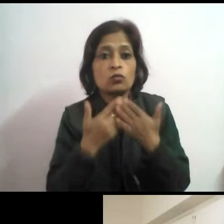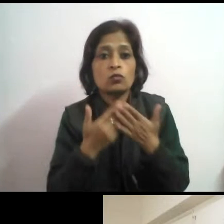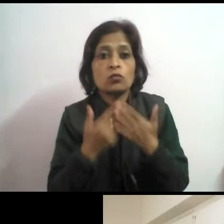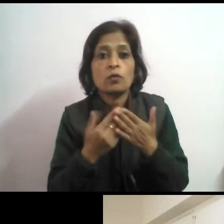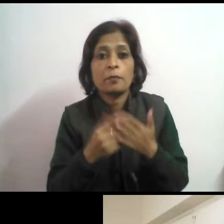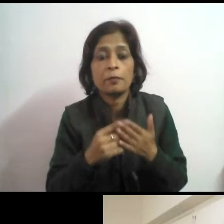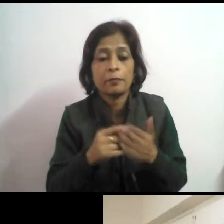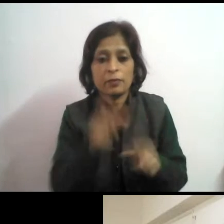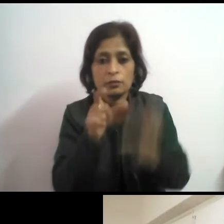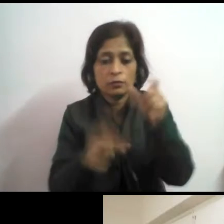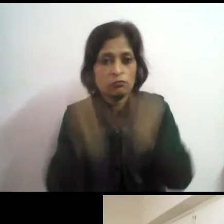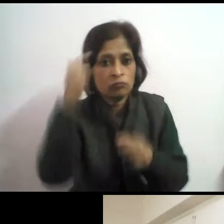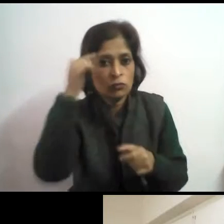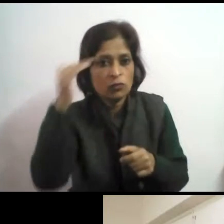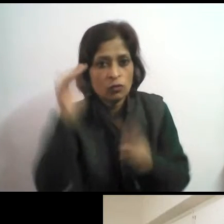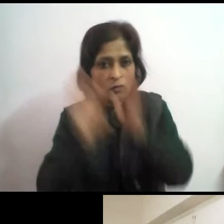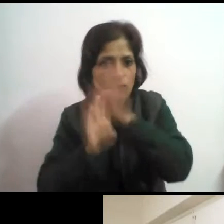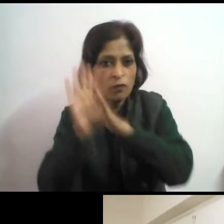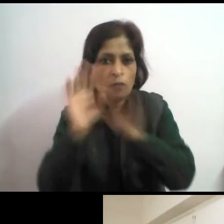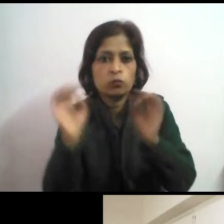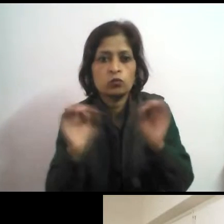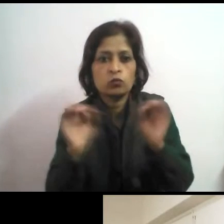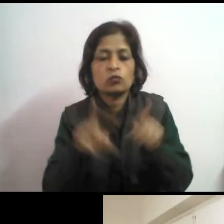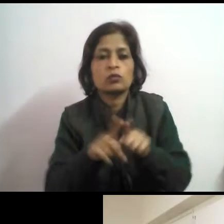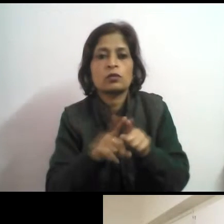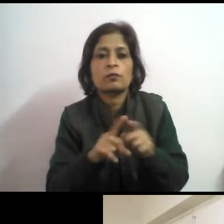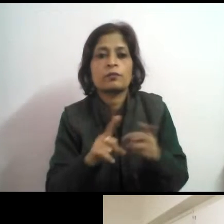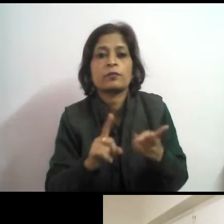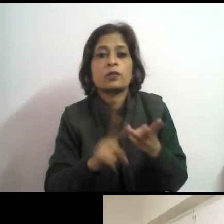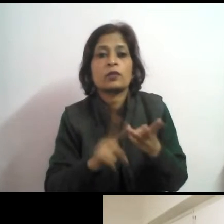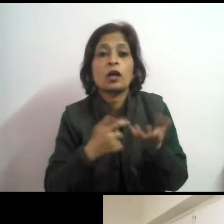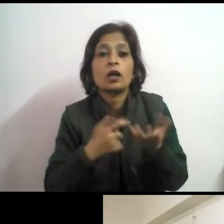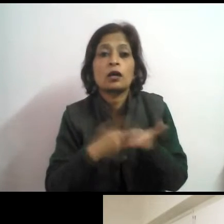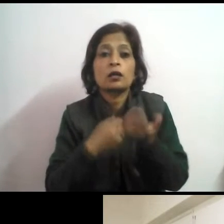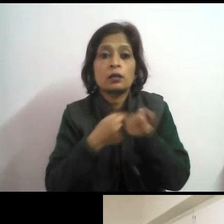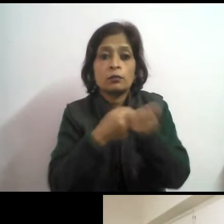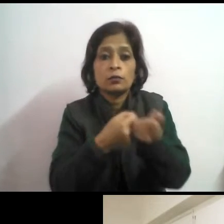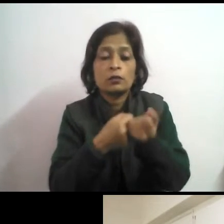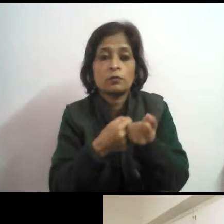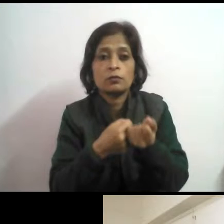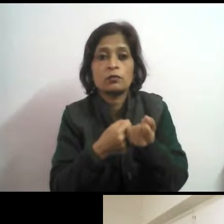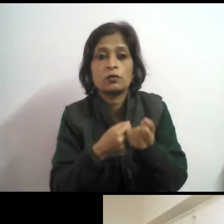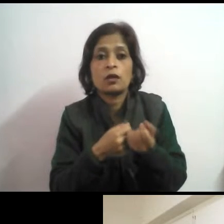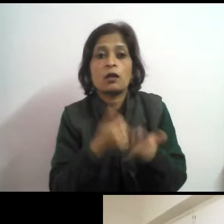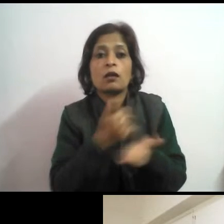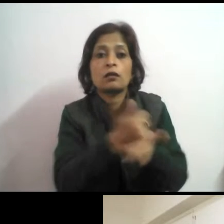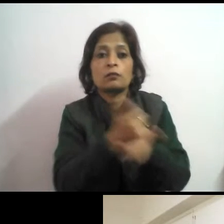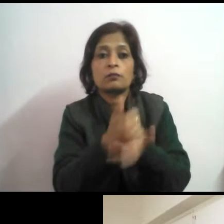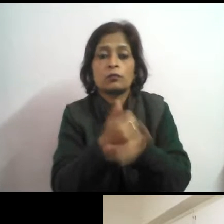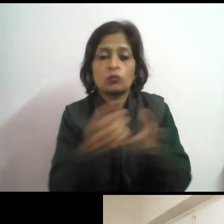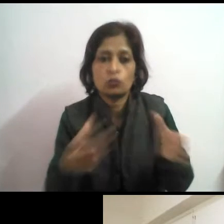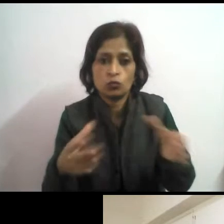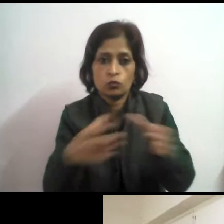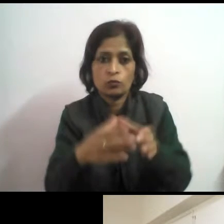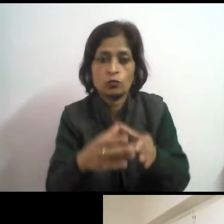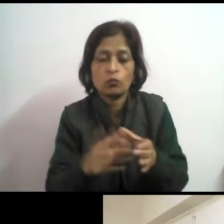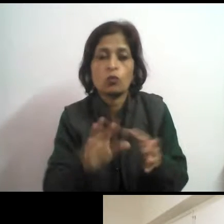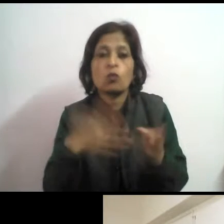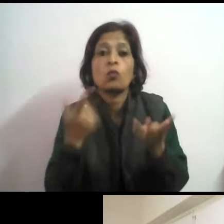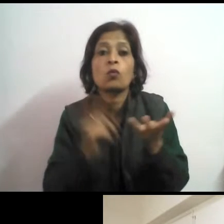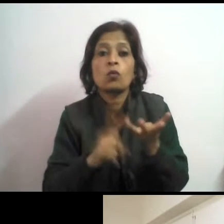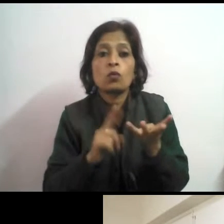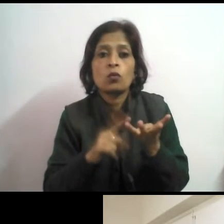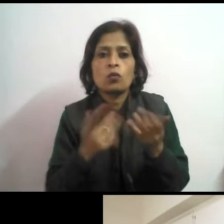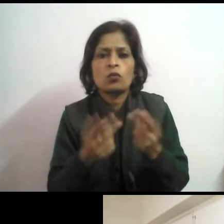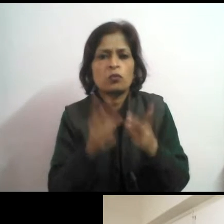Intellectual Disability at the center stage of rehabilitation services for persons with disabilities, and has been